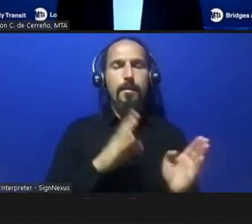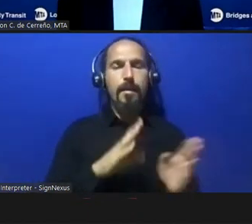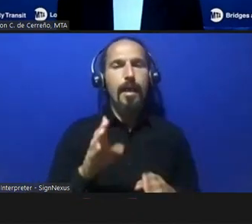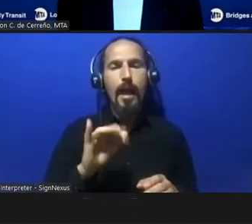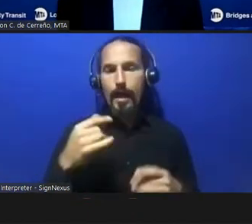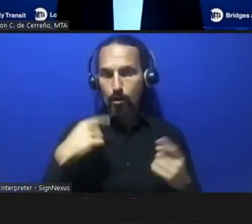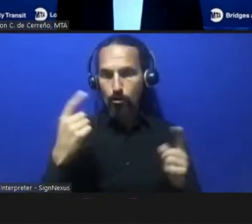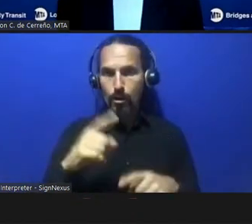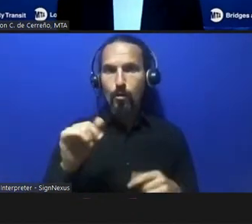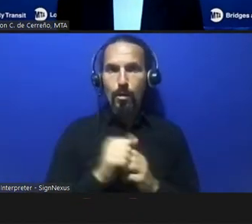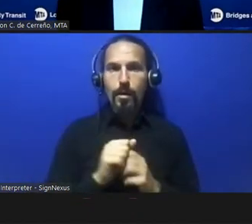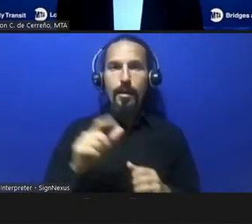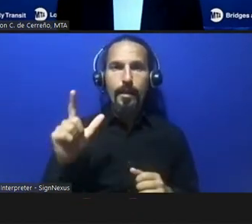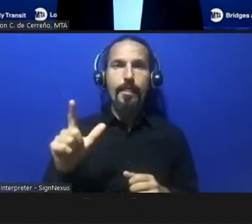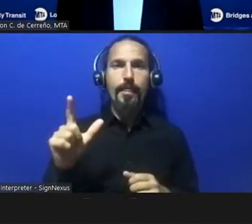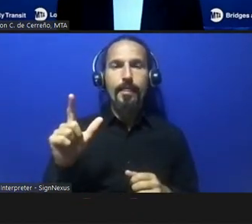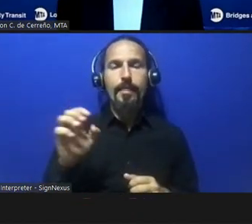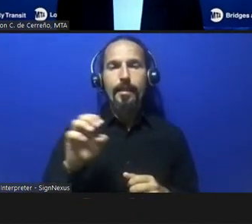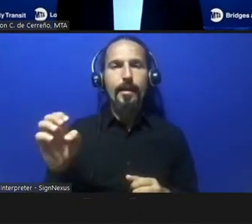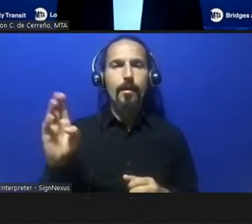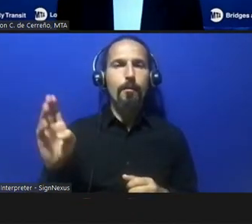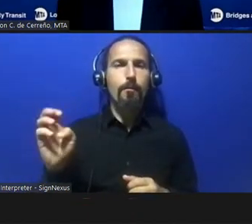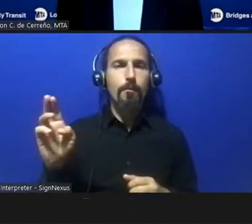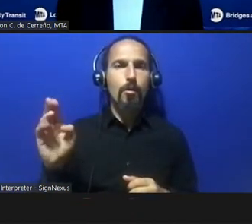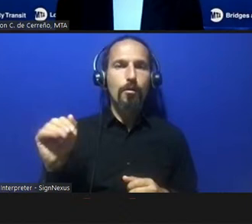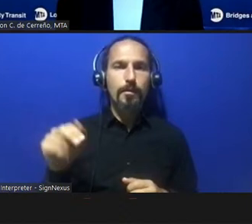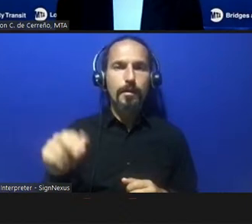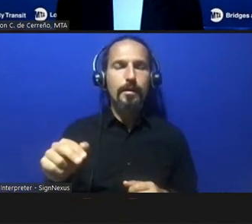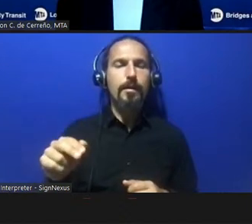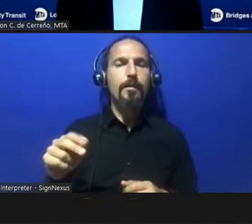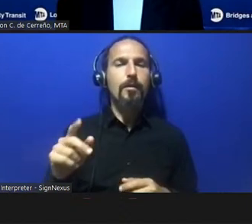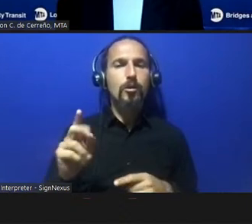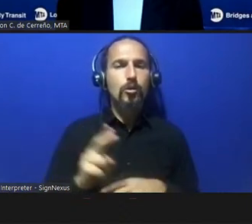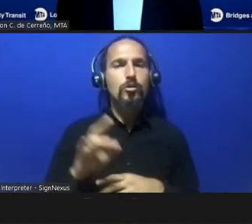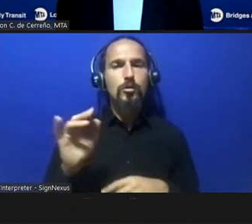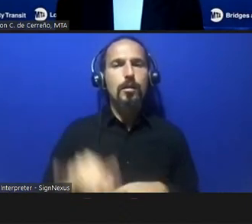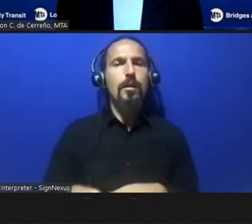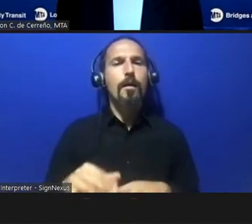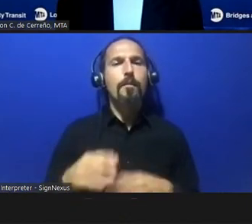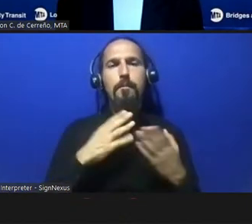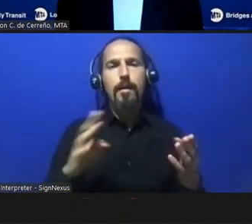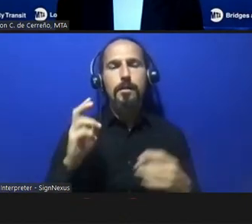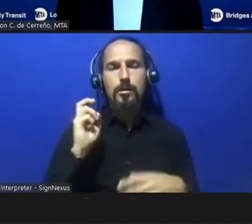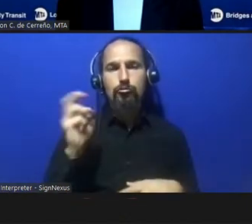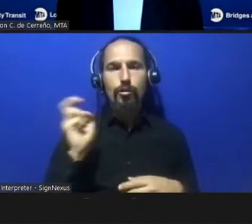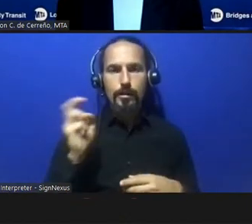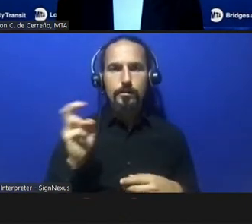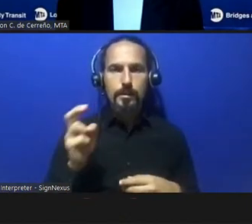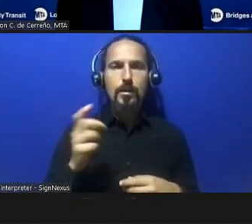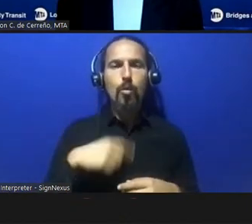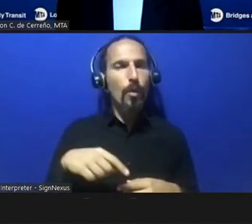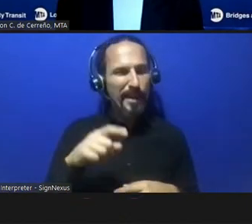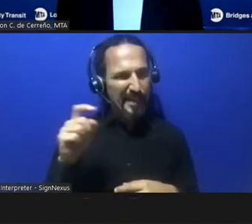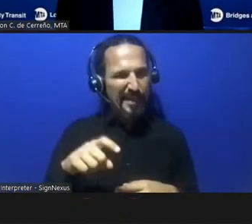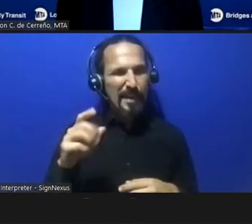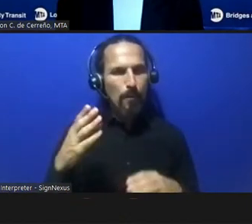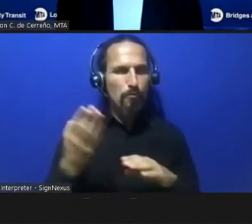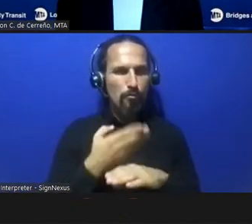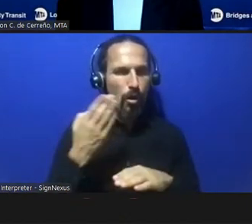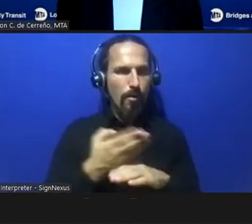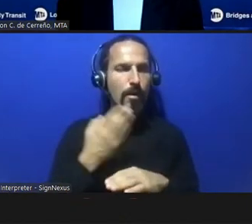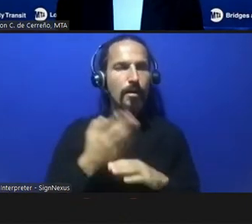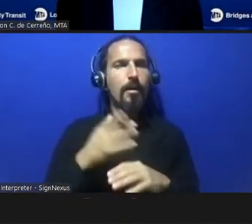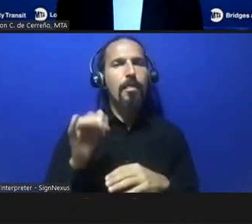agree with lee berman and his commitment regarding the lack of safety using public transportation we need to improve the public